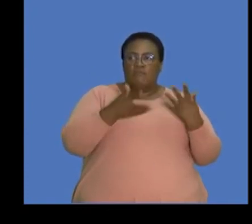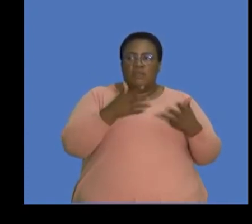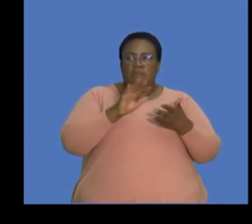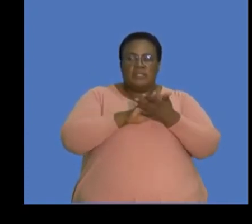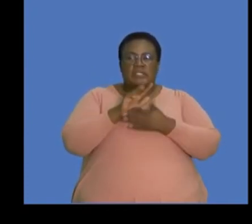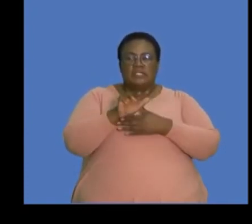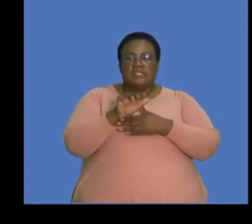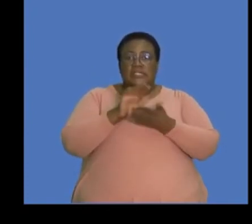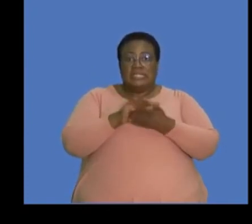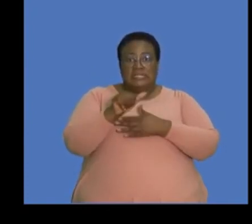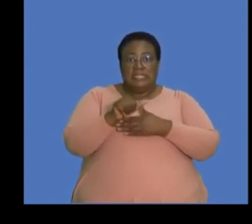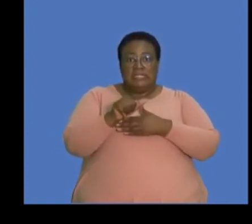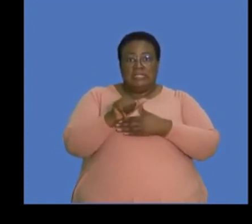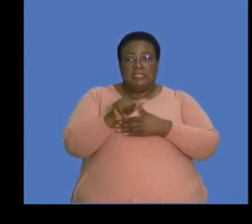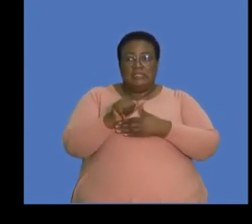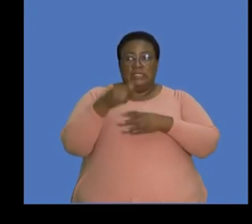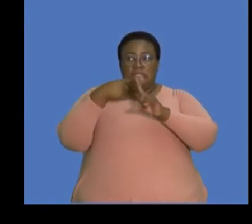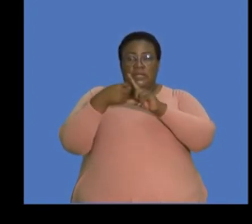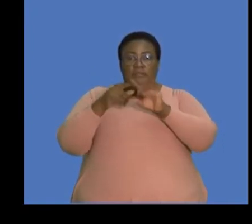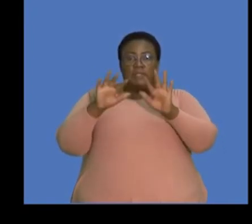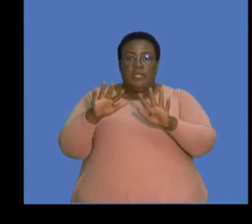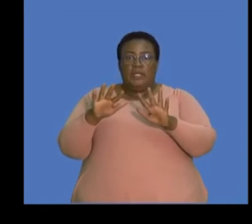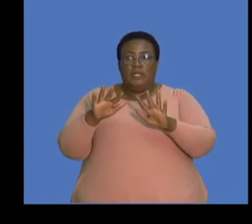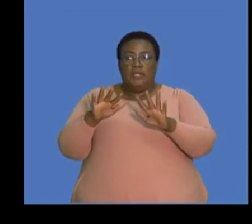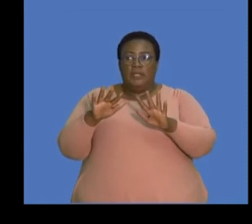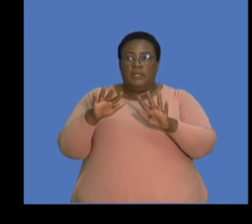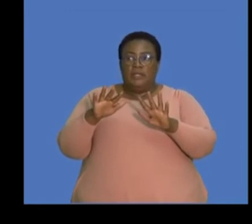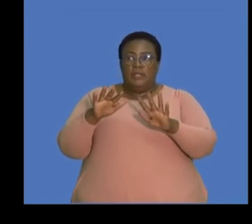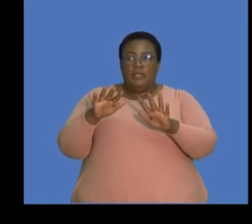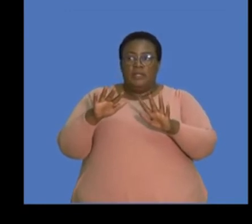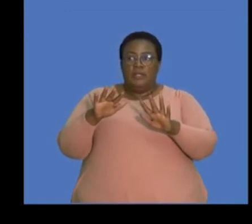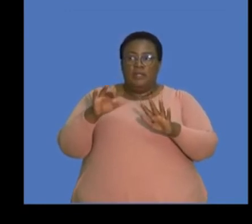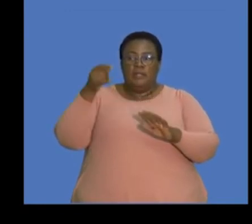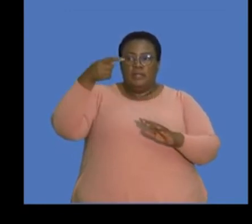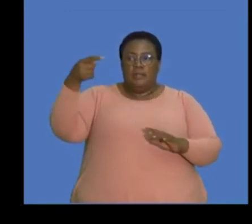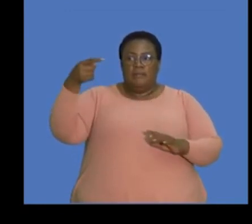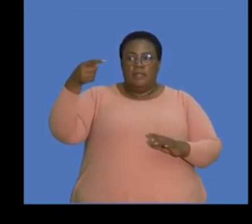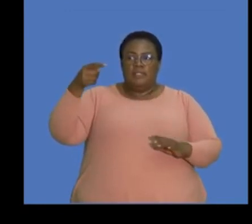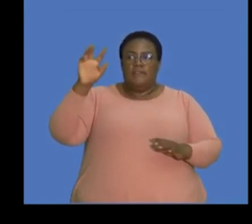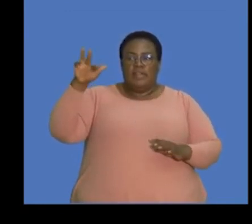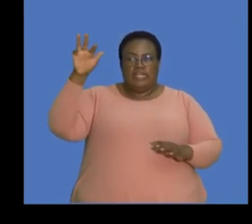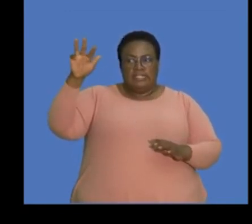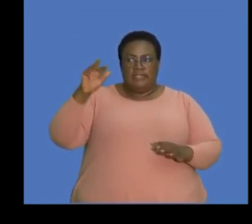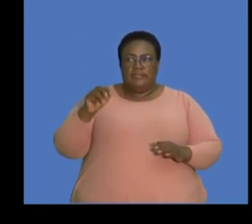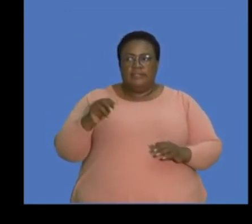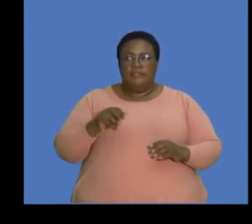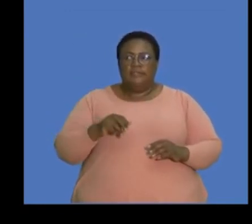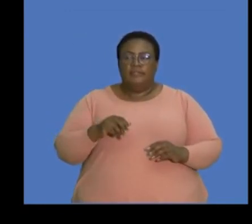of 16 times 10 exponent negative 19,